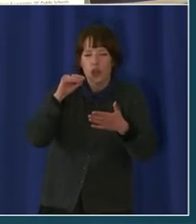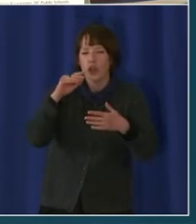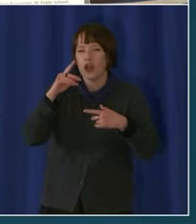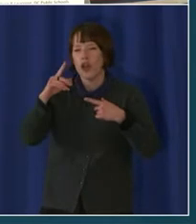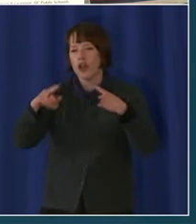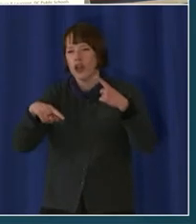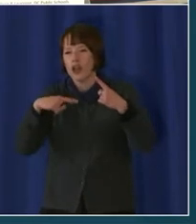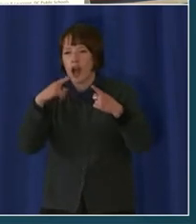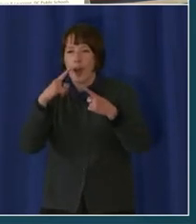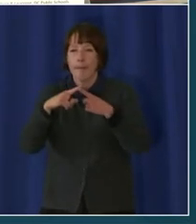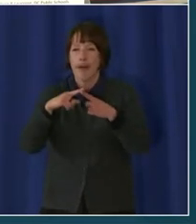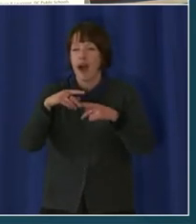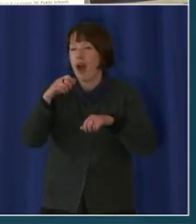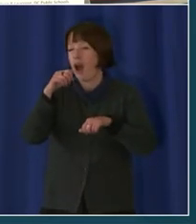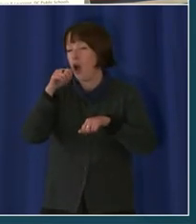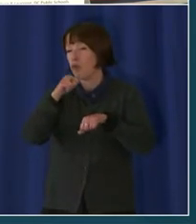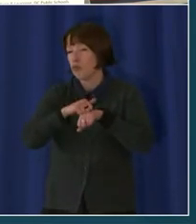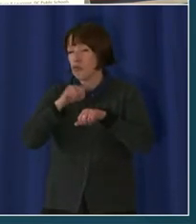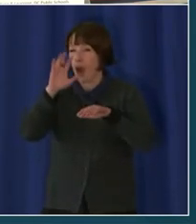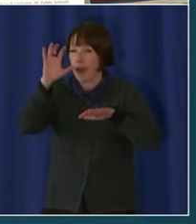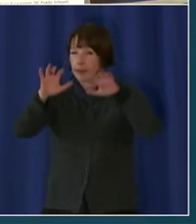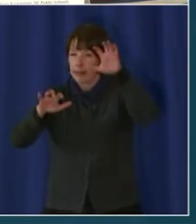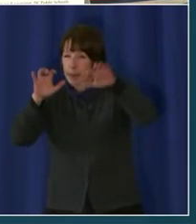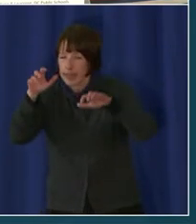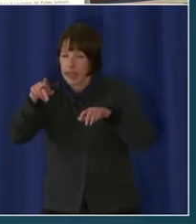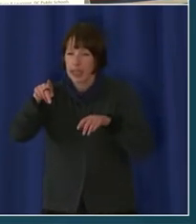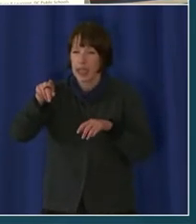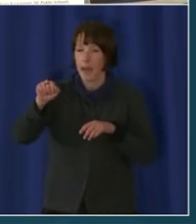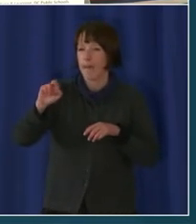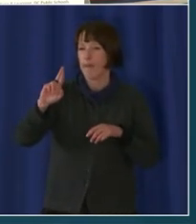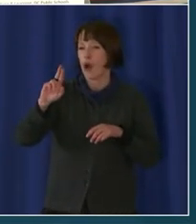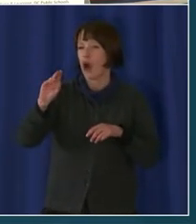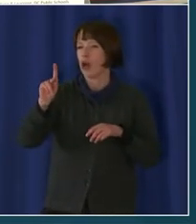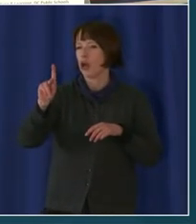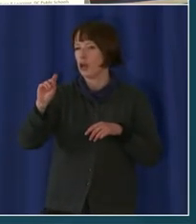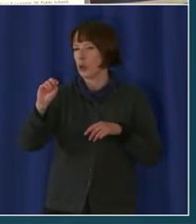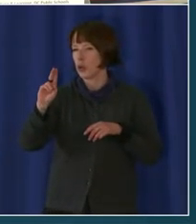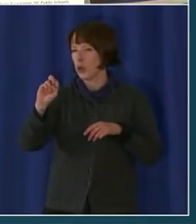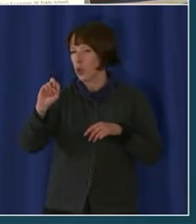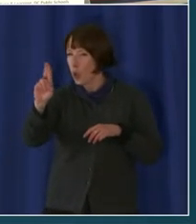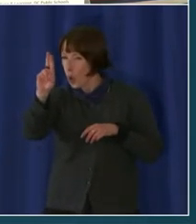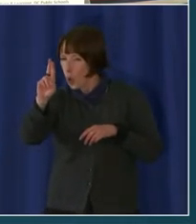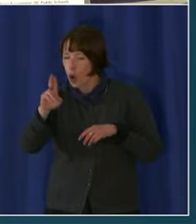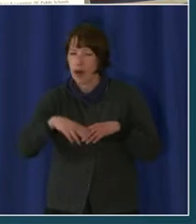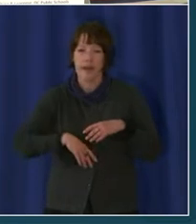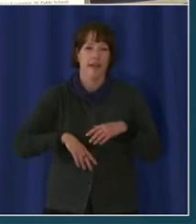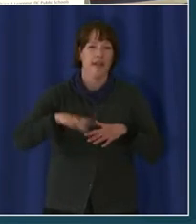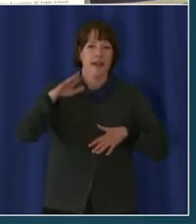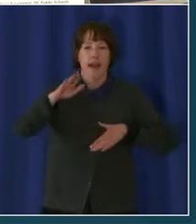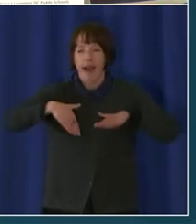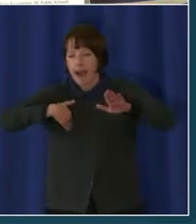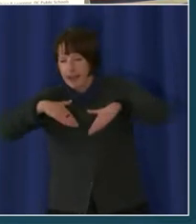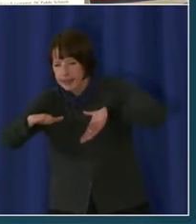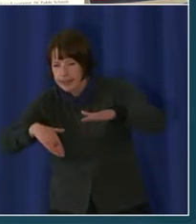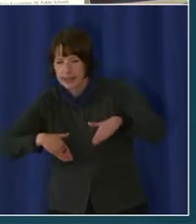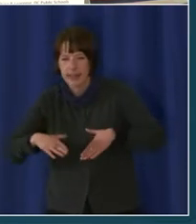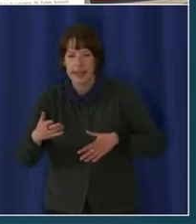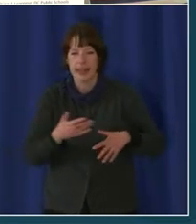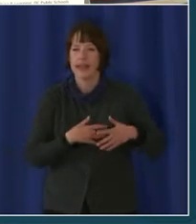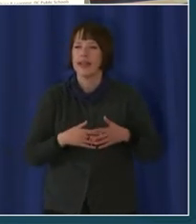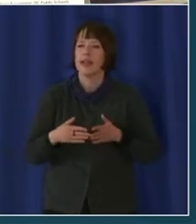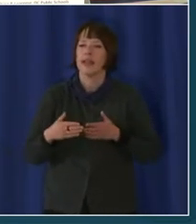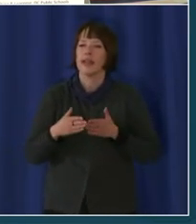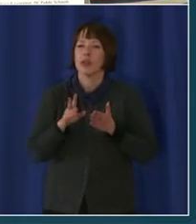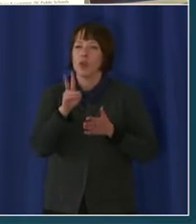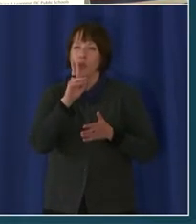the opportunity to engage in rock climbing, parkour, hiking, and canoeing, and